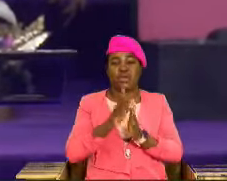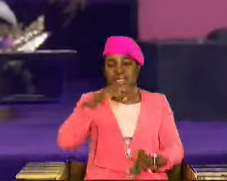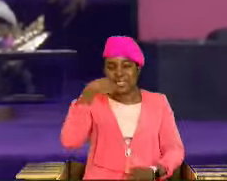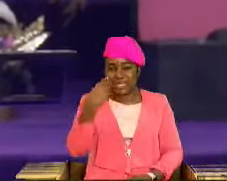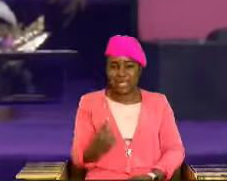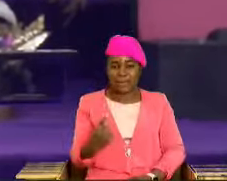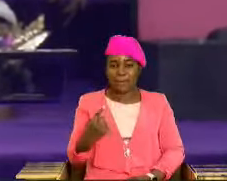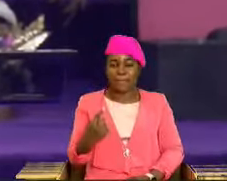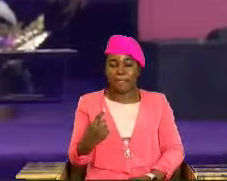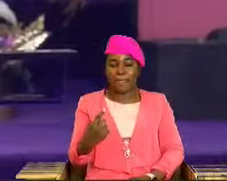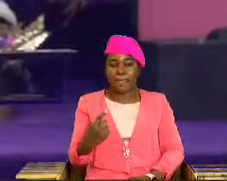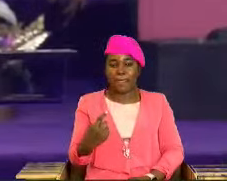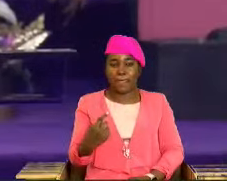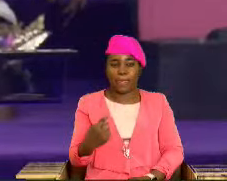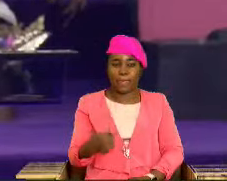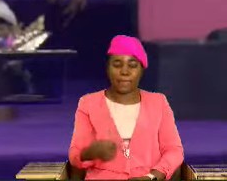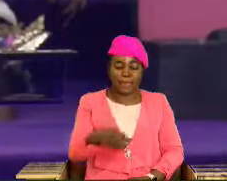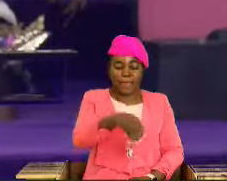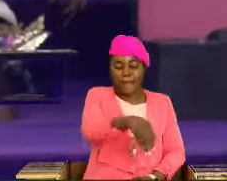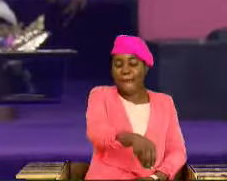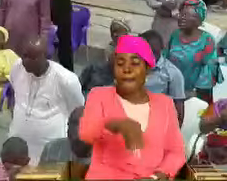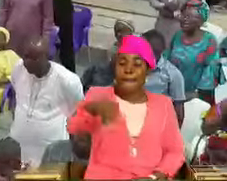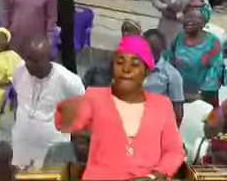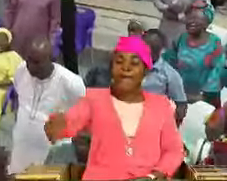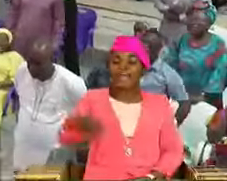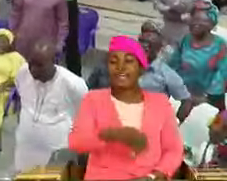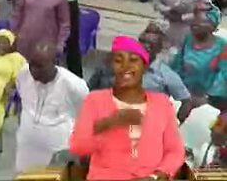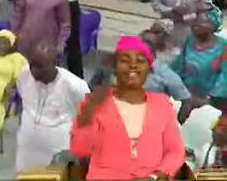say plantations of